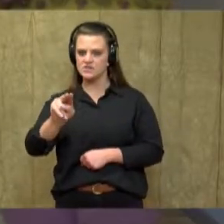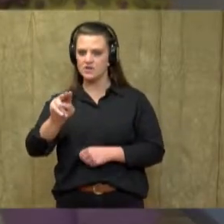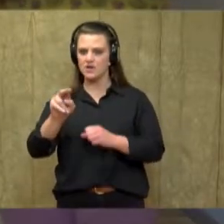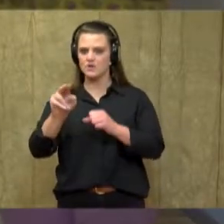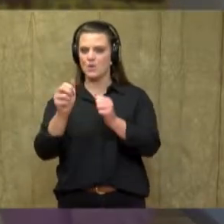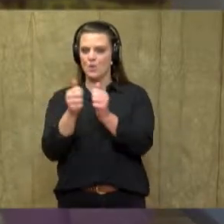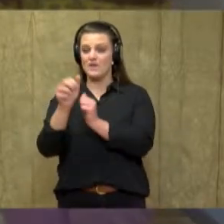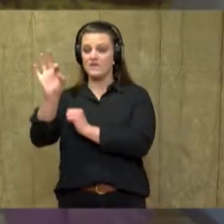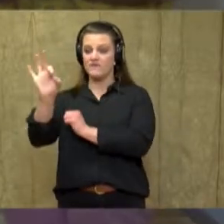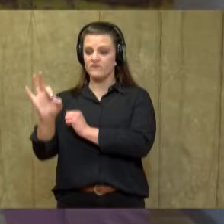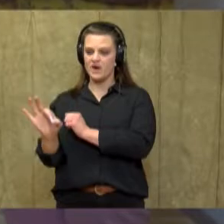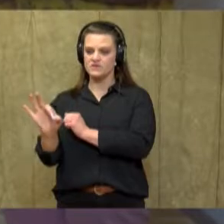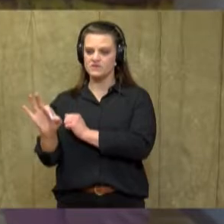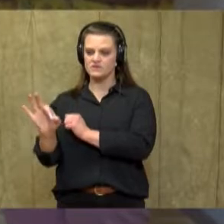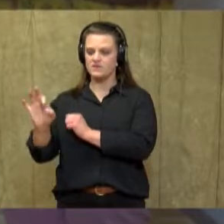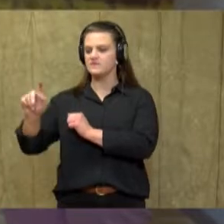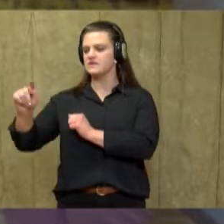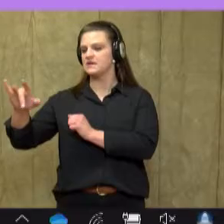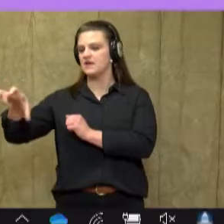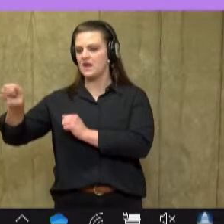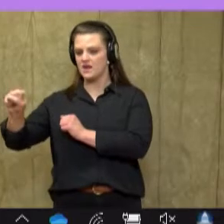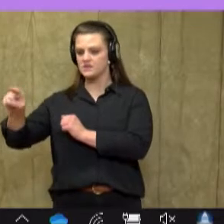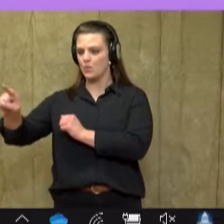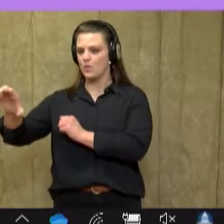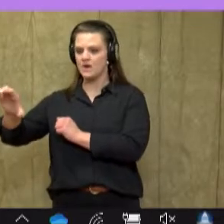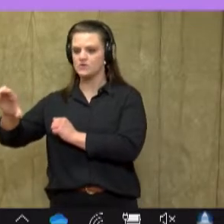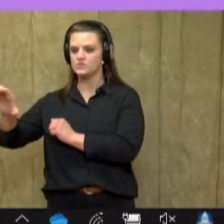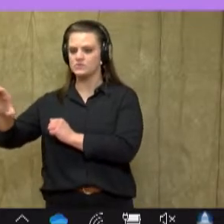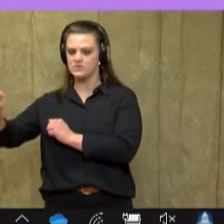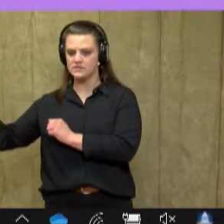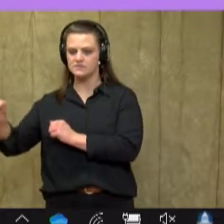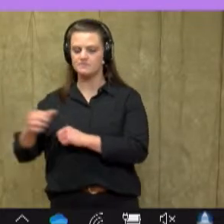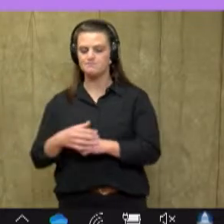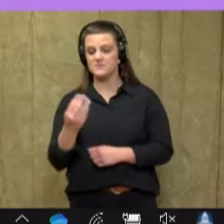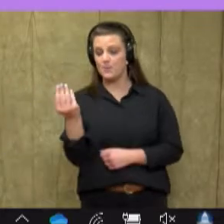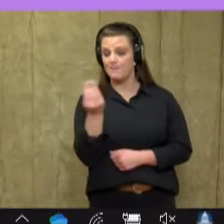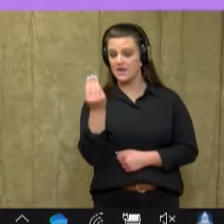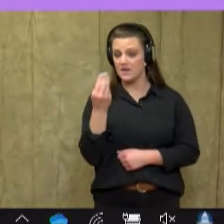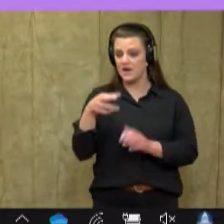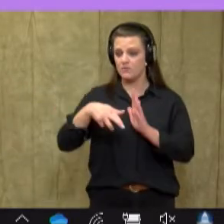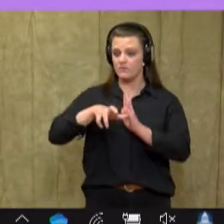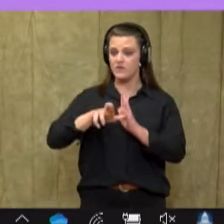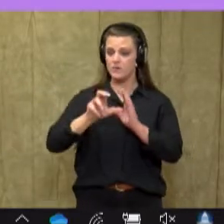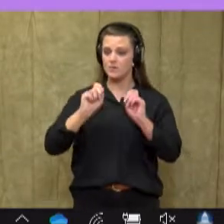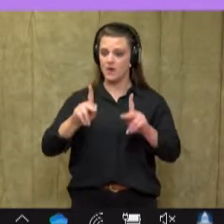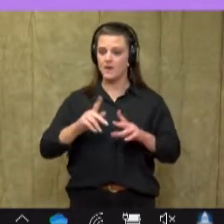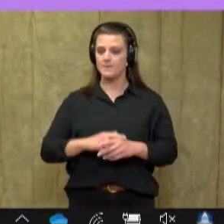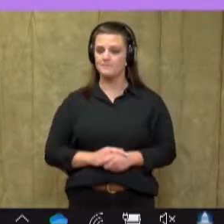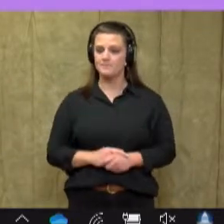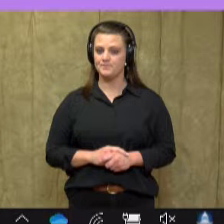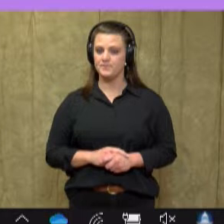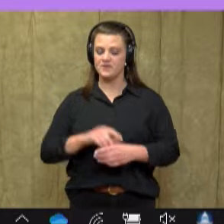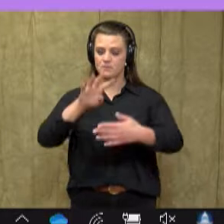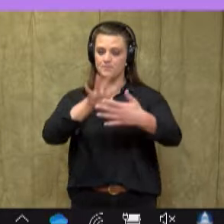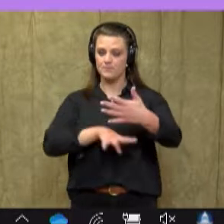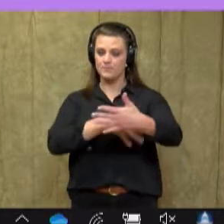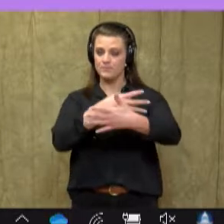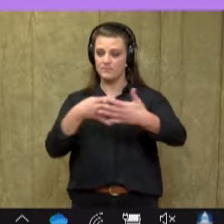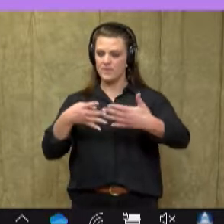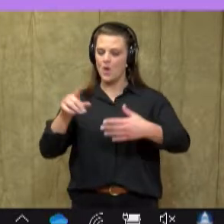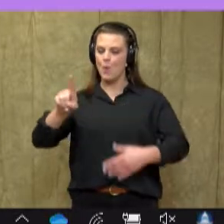10 or 100. So let's do a little review of what we did on Monday. Let's look at our hundreds grid over